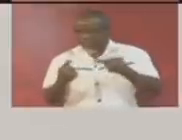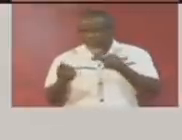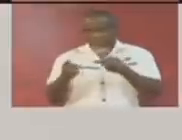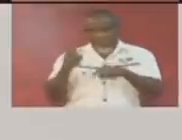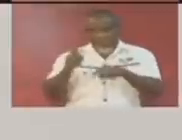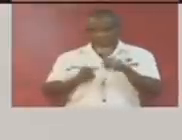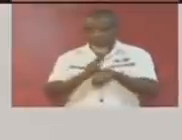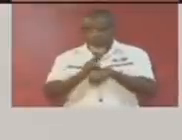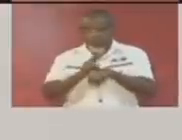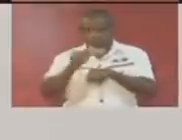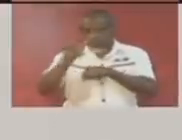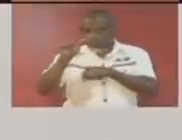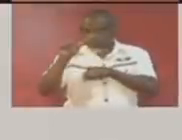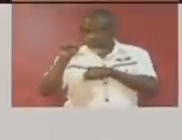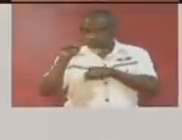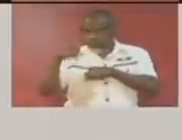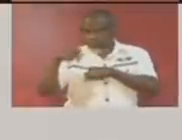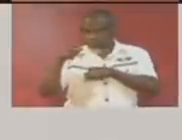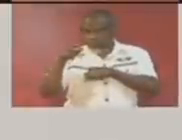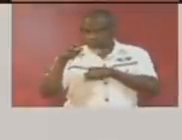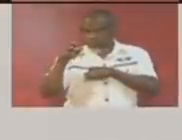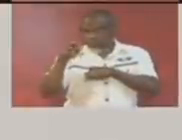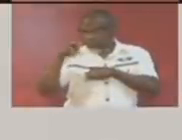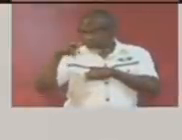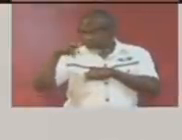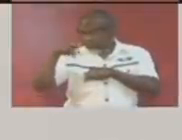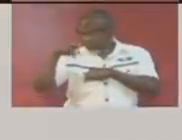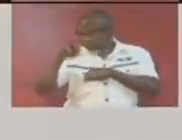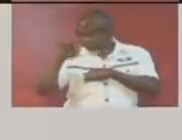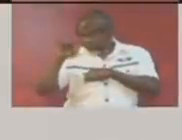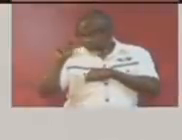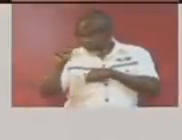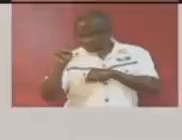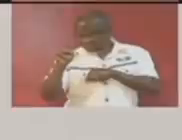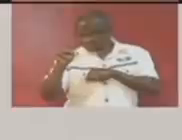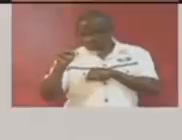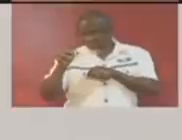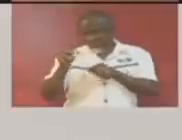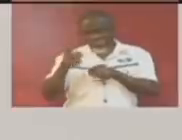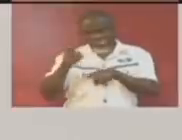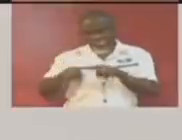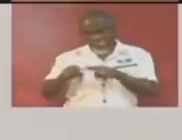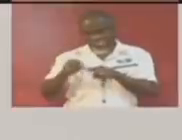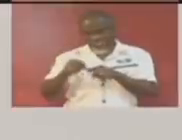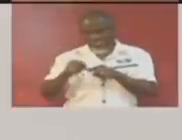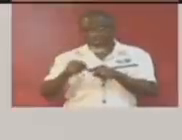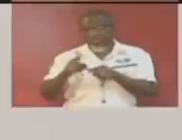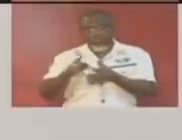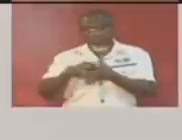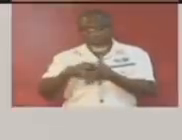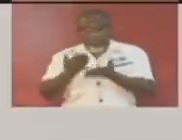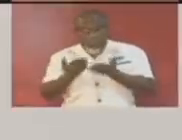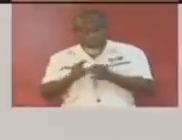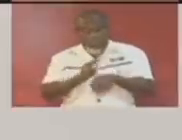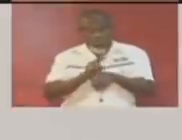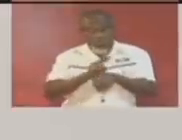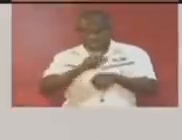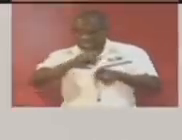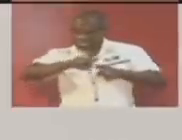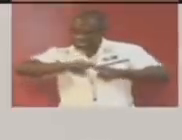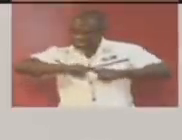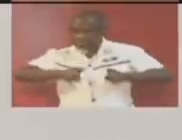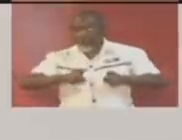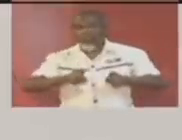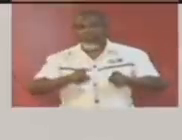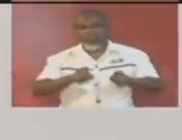example, and we decide to use another type of medication in those particular individuals. So what I mentioned earlier, it is